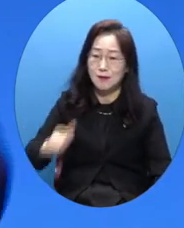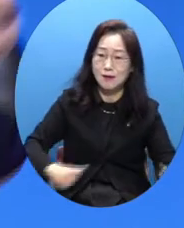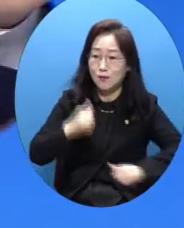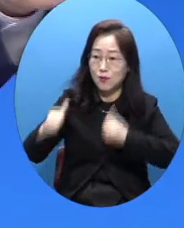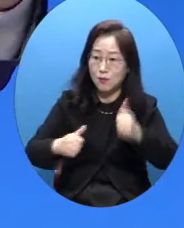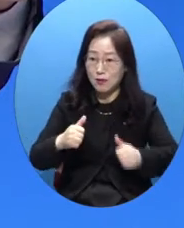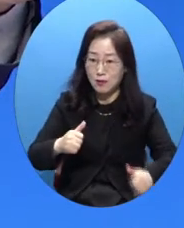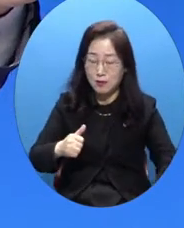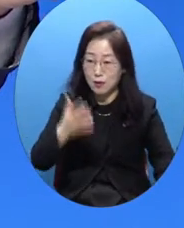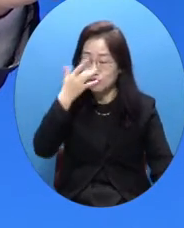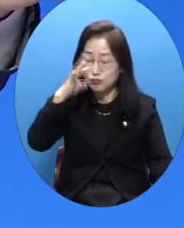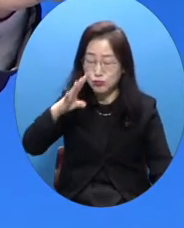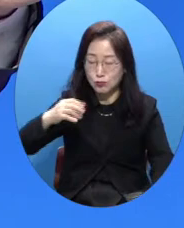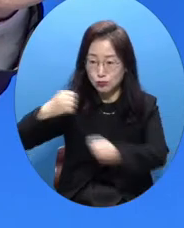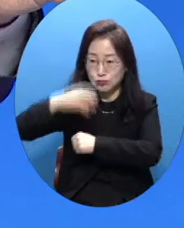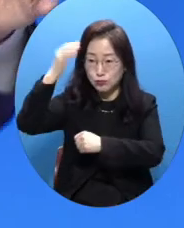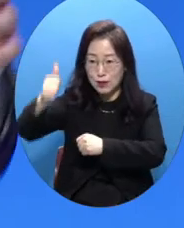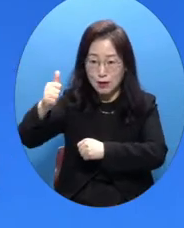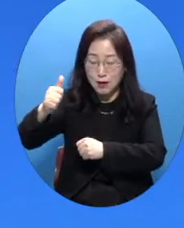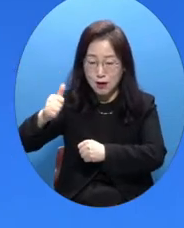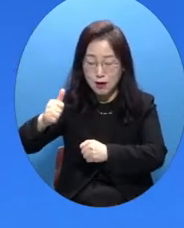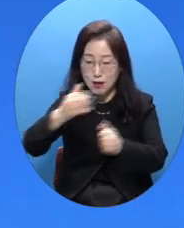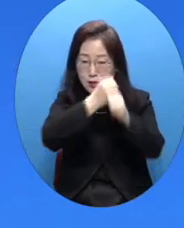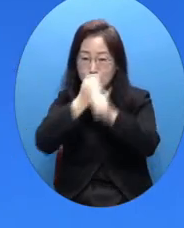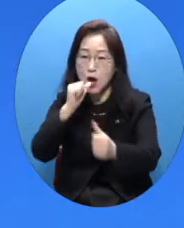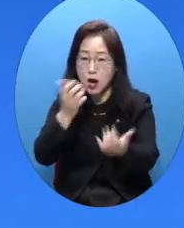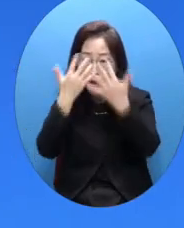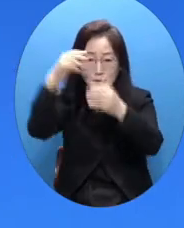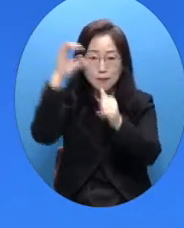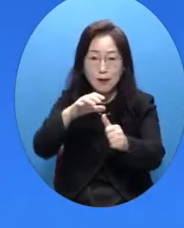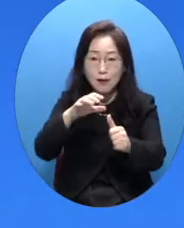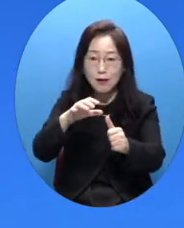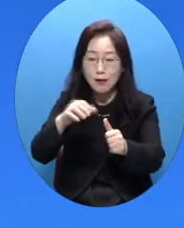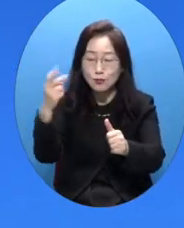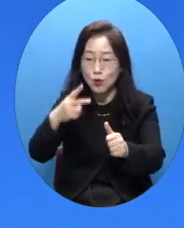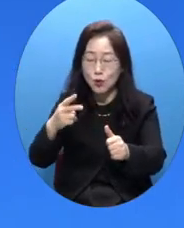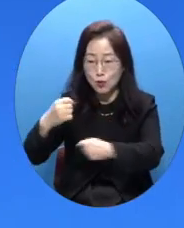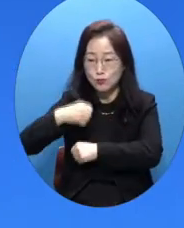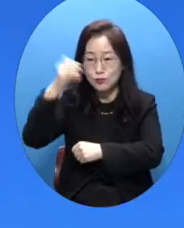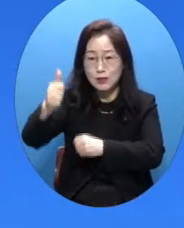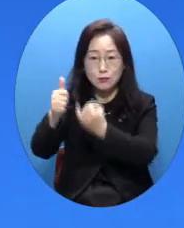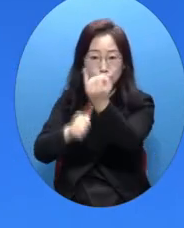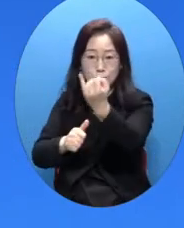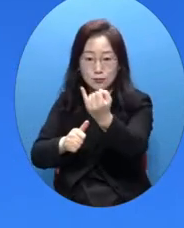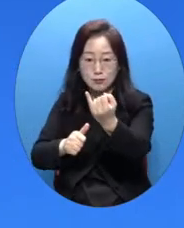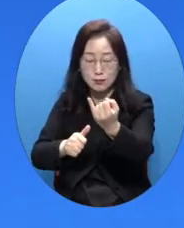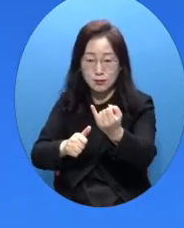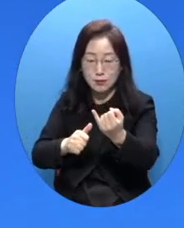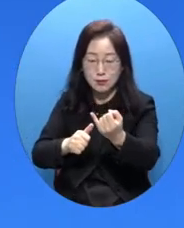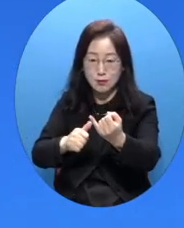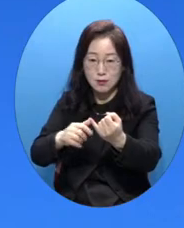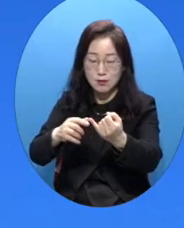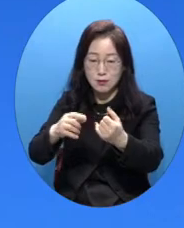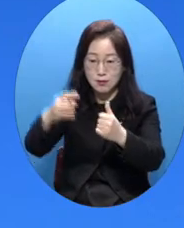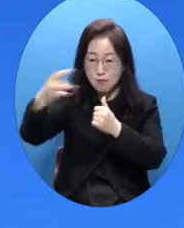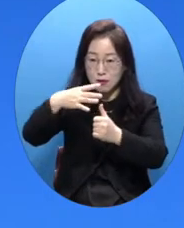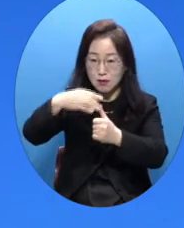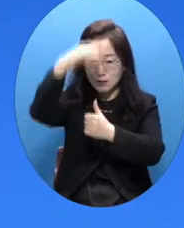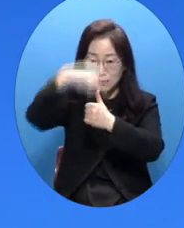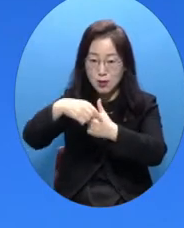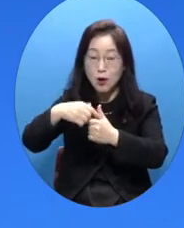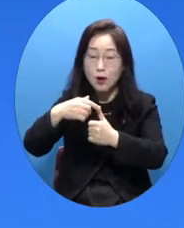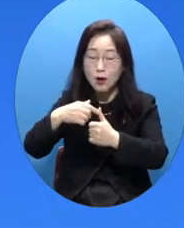he didn't punish anyone Joseph did not take revenge on pharaoh and his wife who framed him